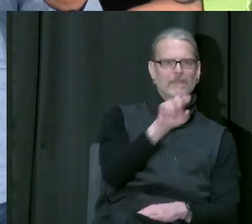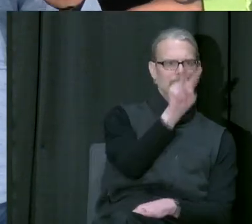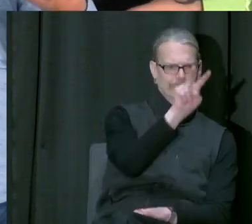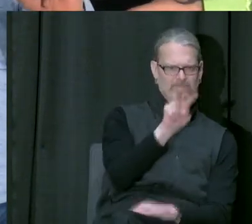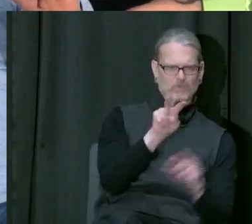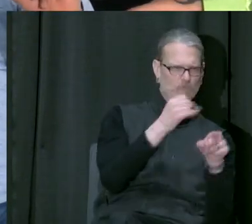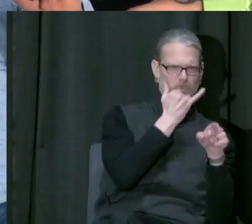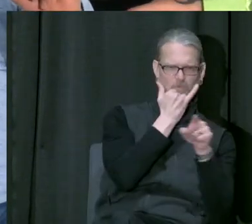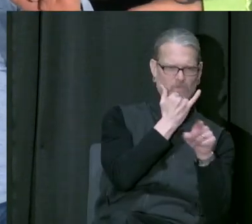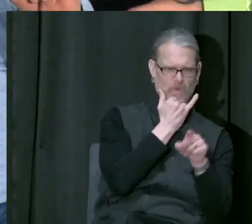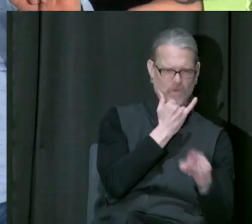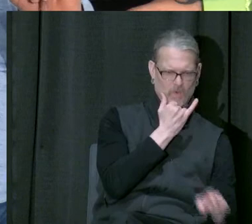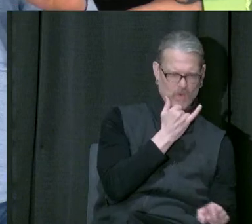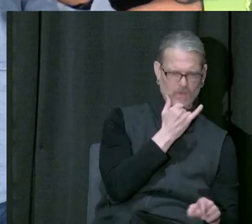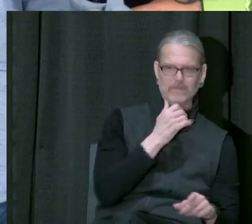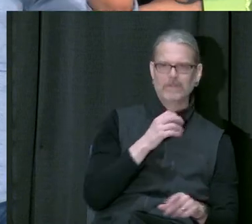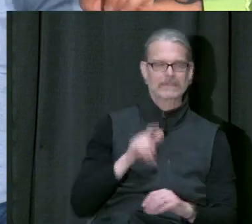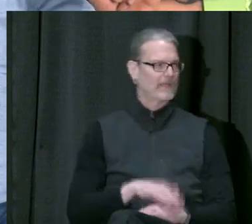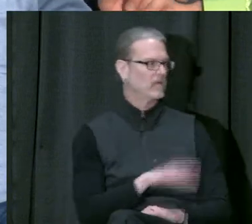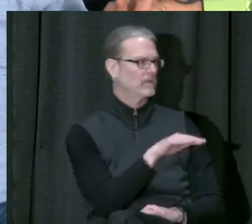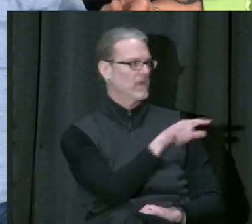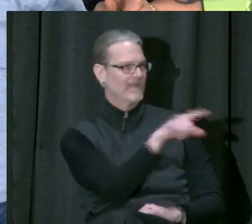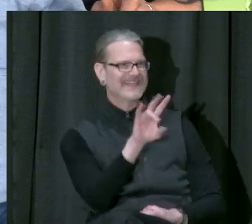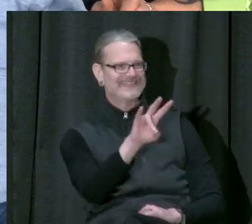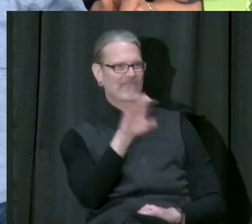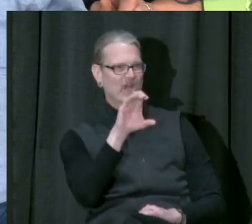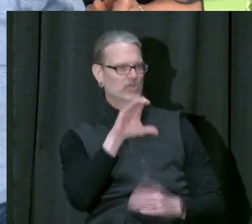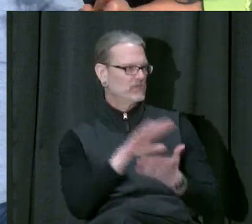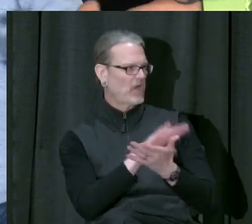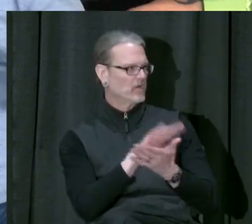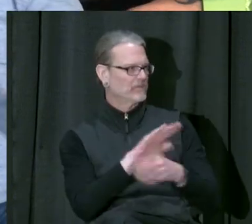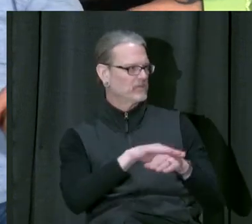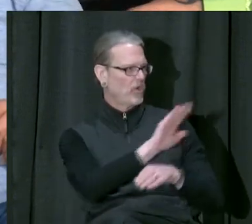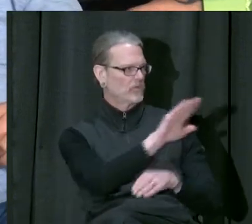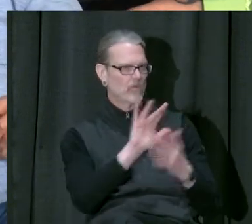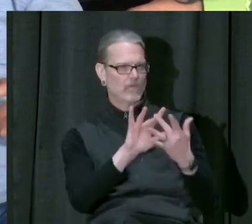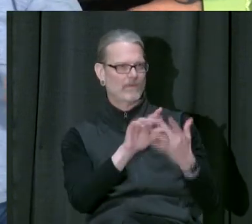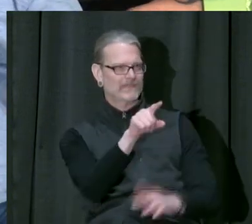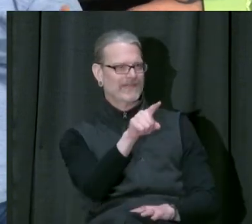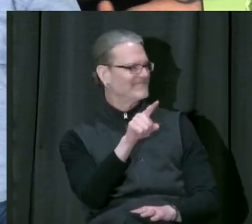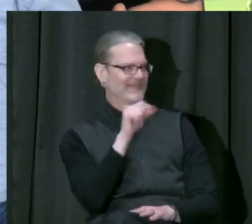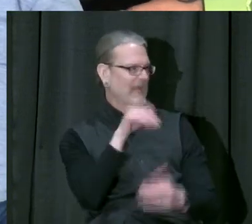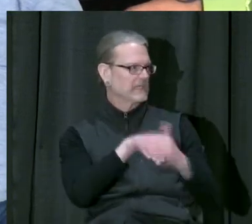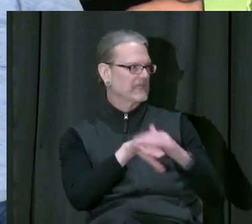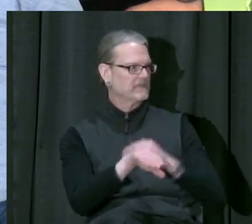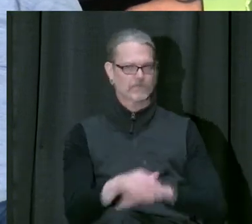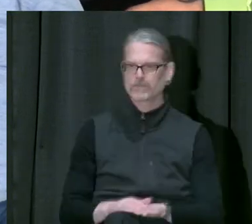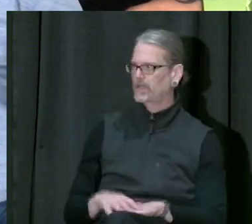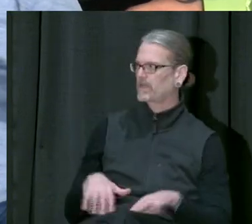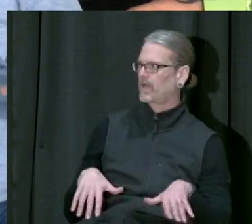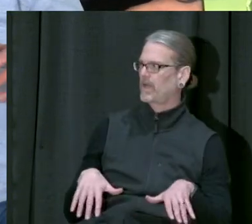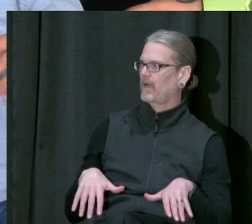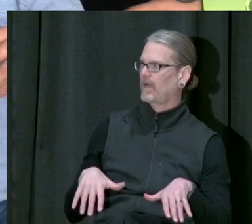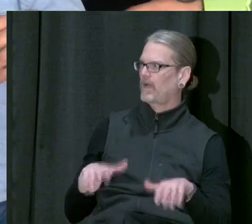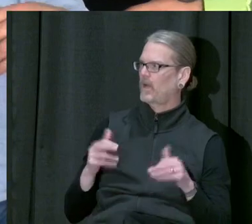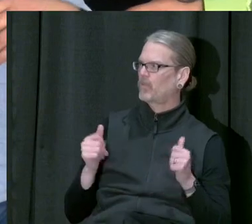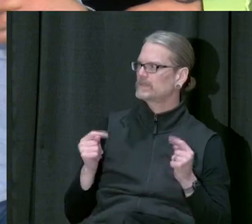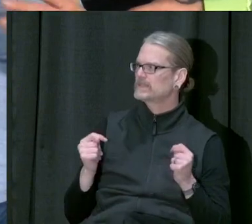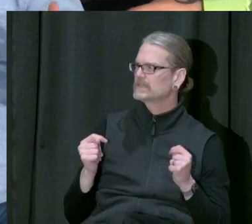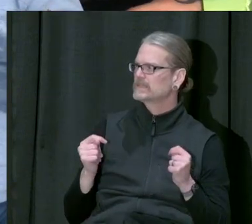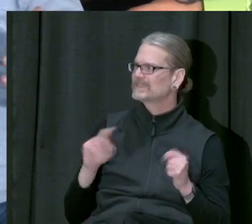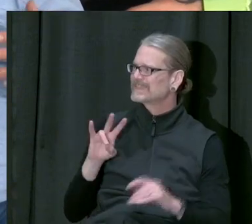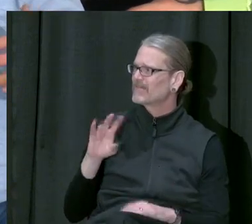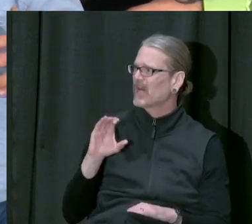there's 700 documents on your website that are not accessible. And they're like, oh my gosh, right? You know, and so